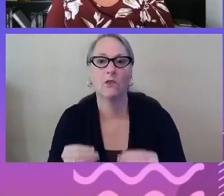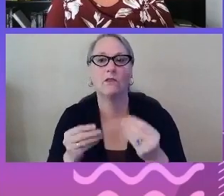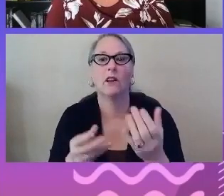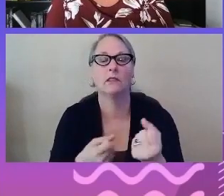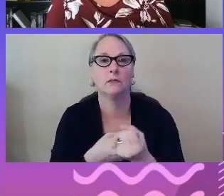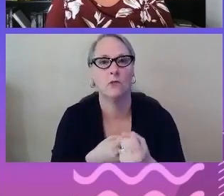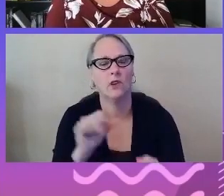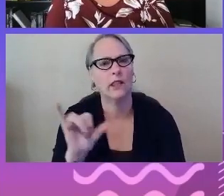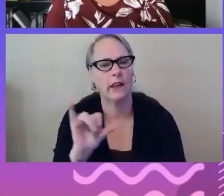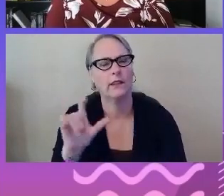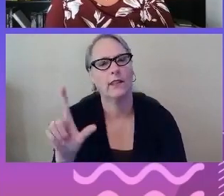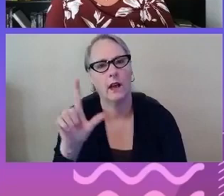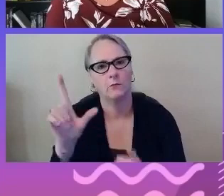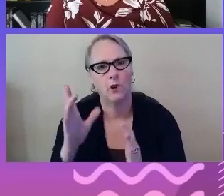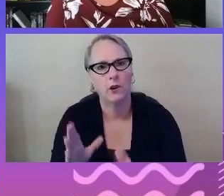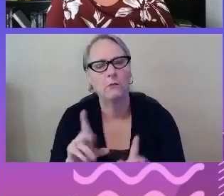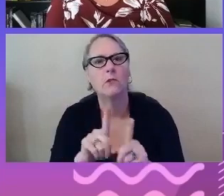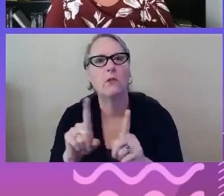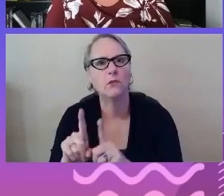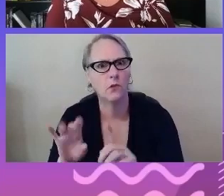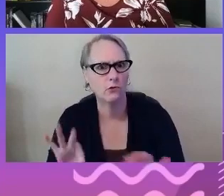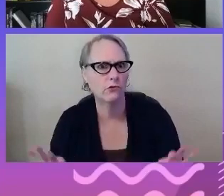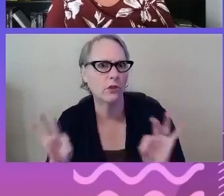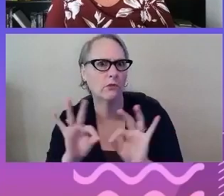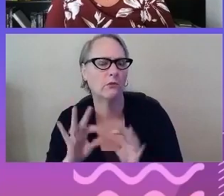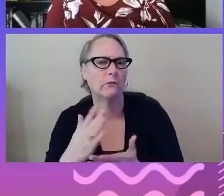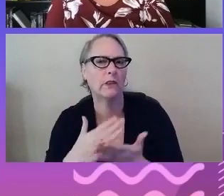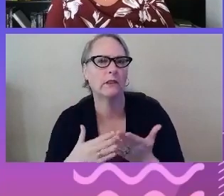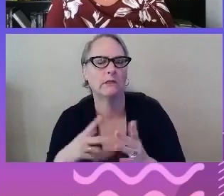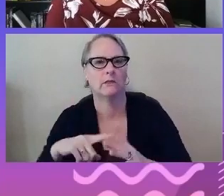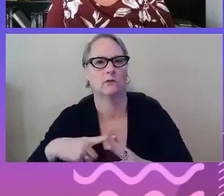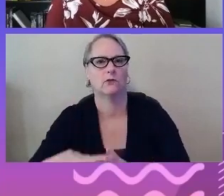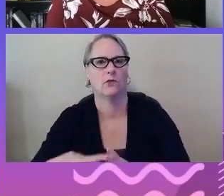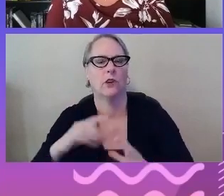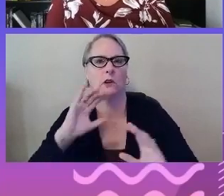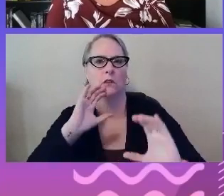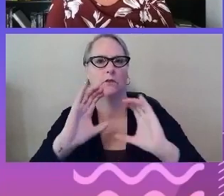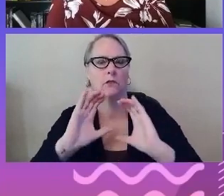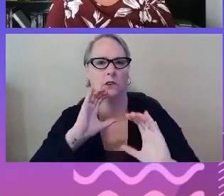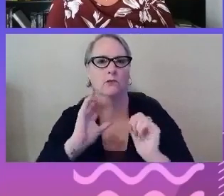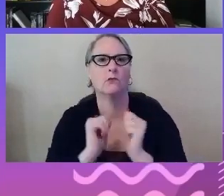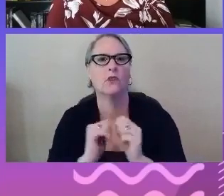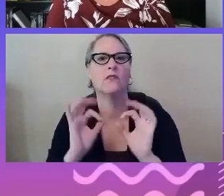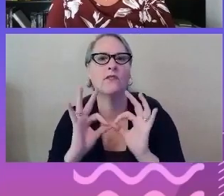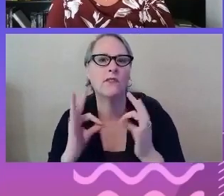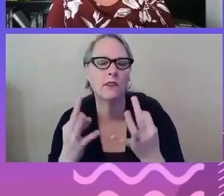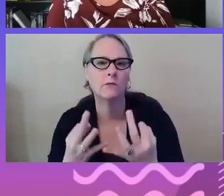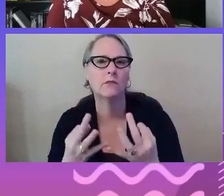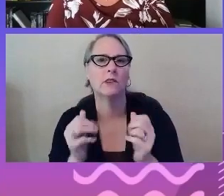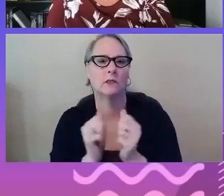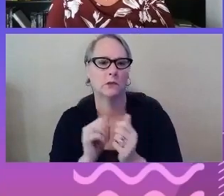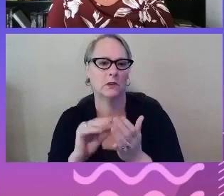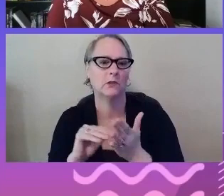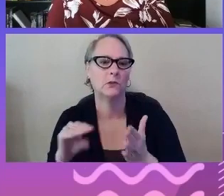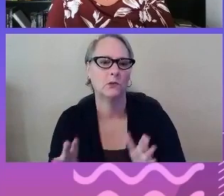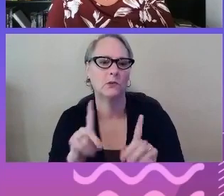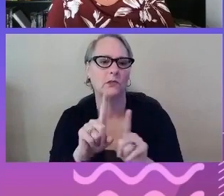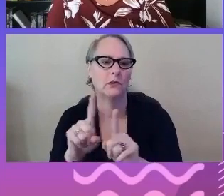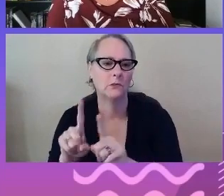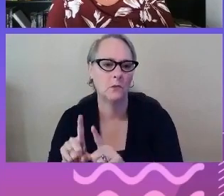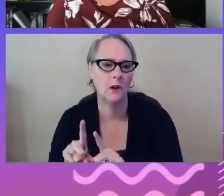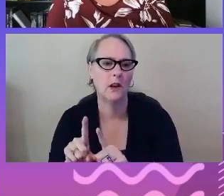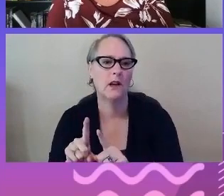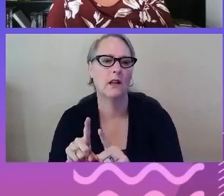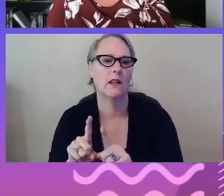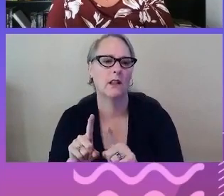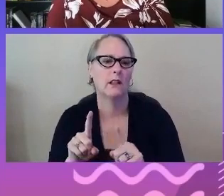then also that critical piece of starting that conversation with families and with students as well, to bring their